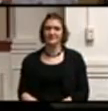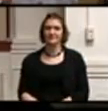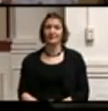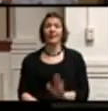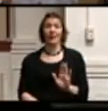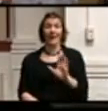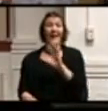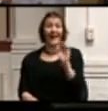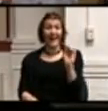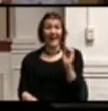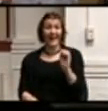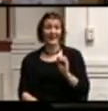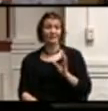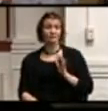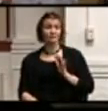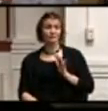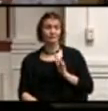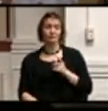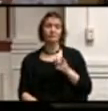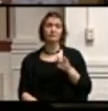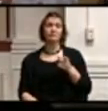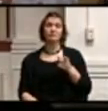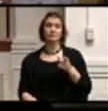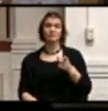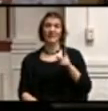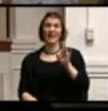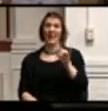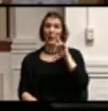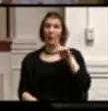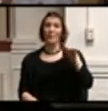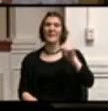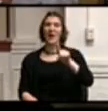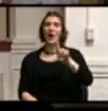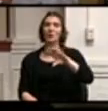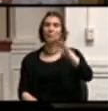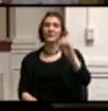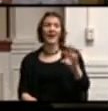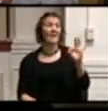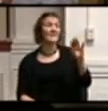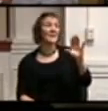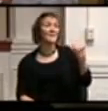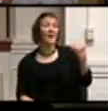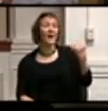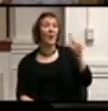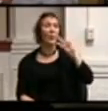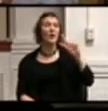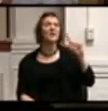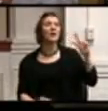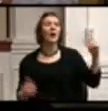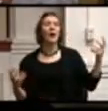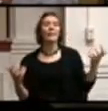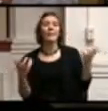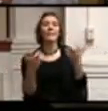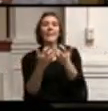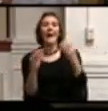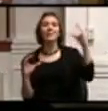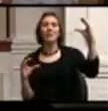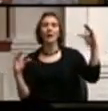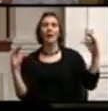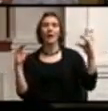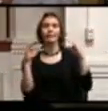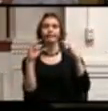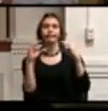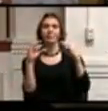Plus the other advantage is that this is 100% funded, where the FEMA grant has a match, so it would lower our